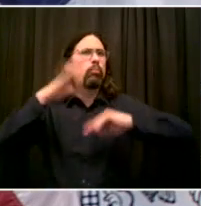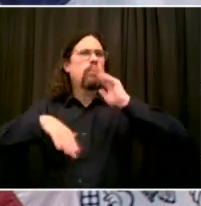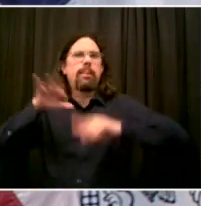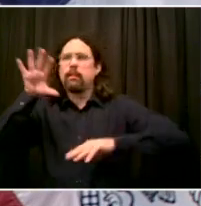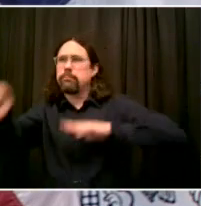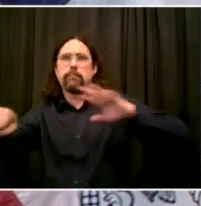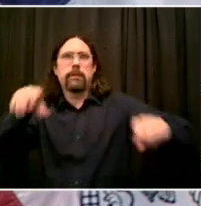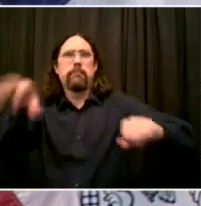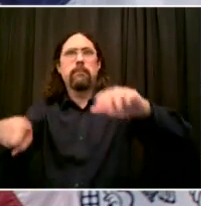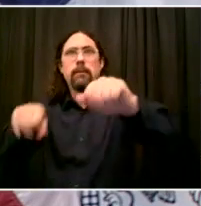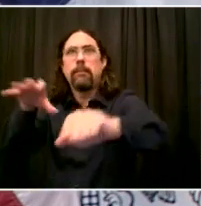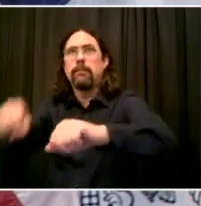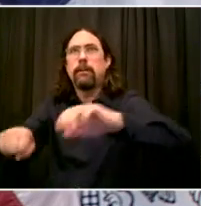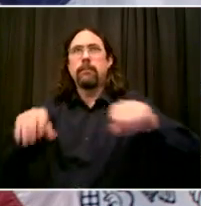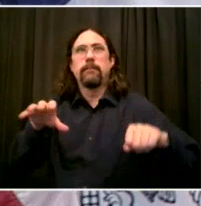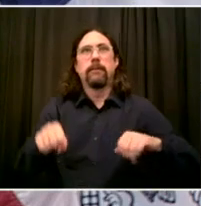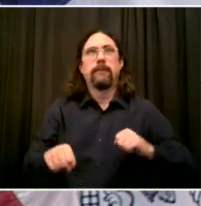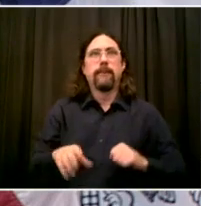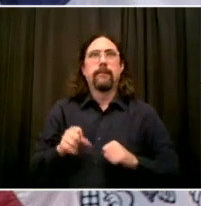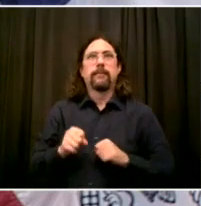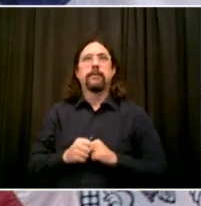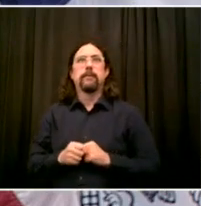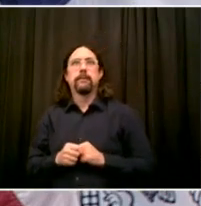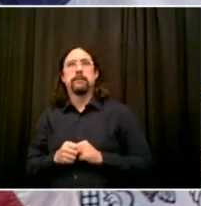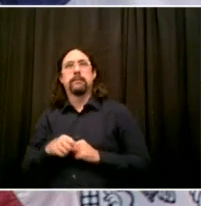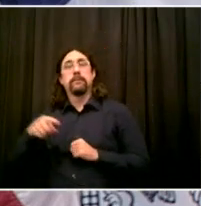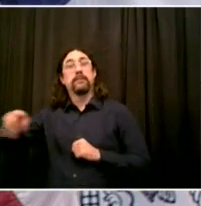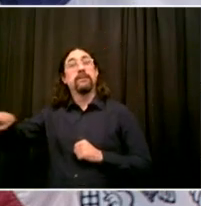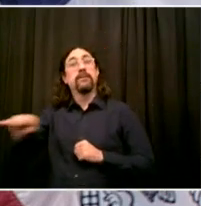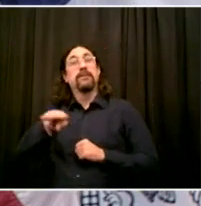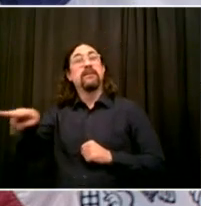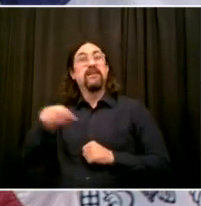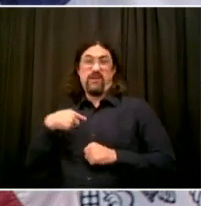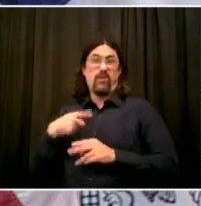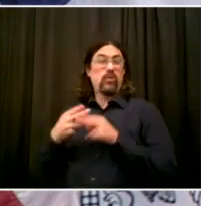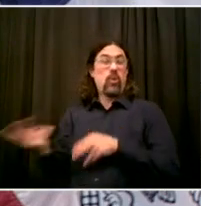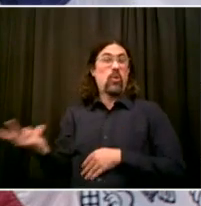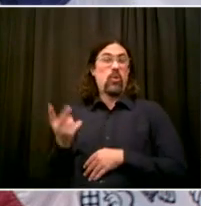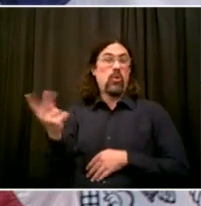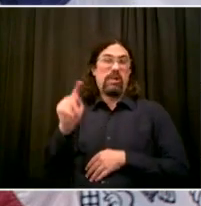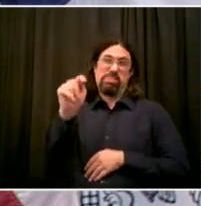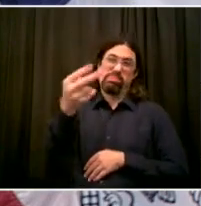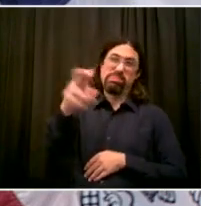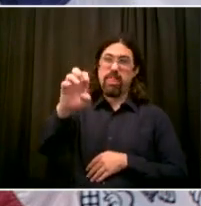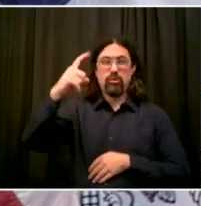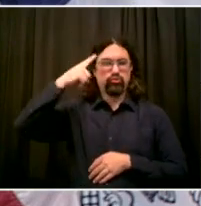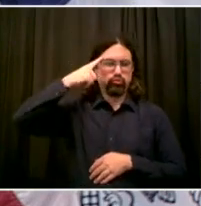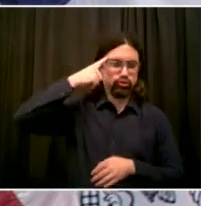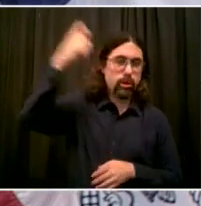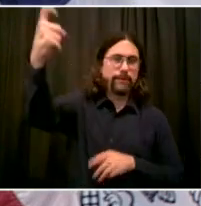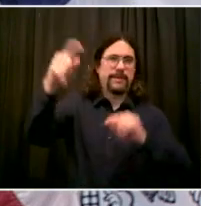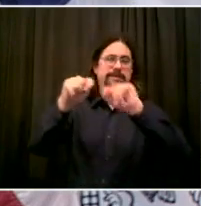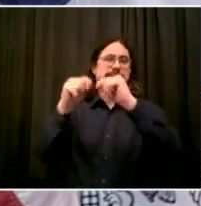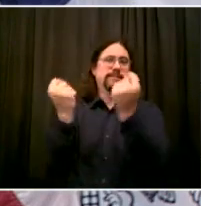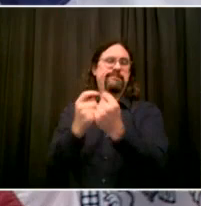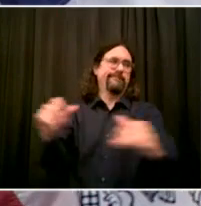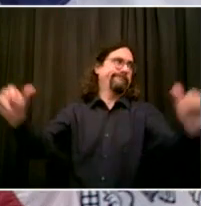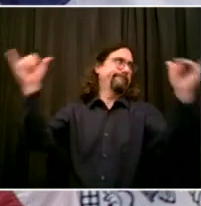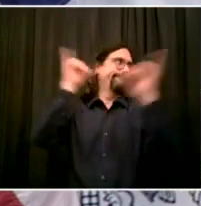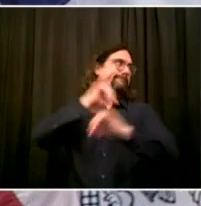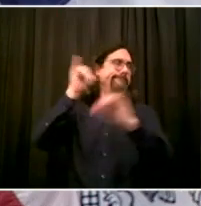happen. Melanie, Lorraine, you want to say anything other about the specifics of what we're doing for September?